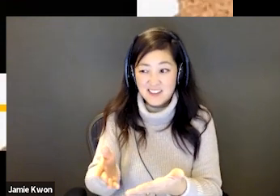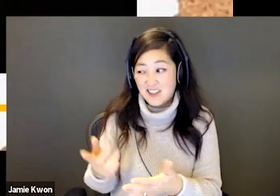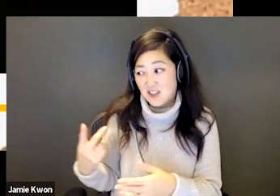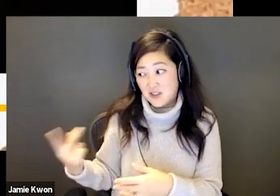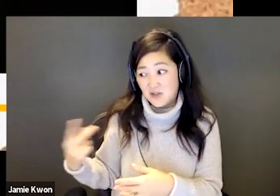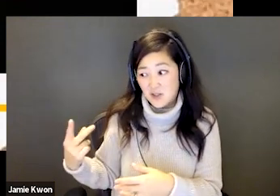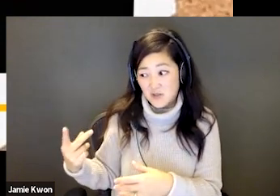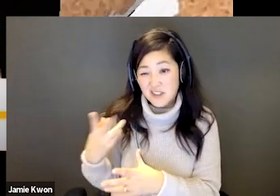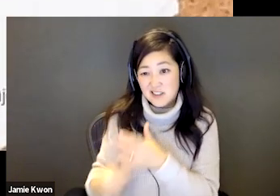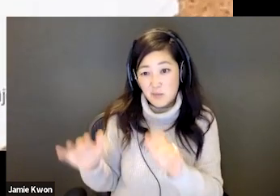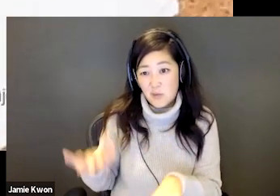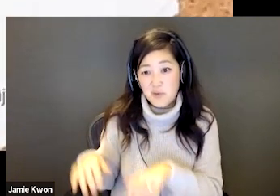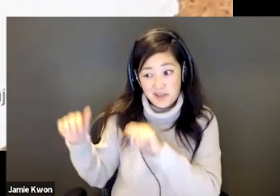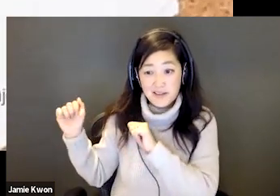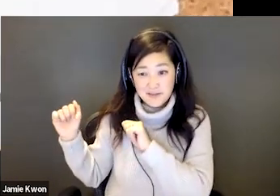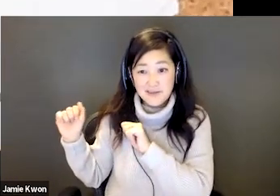on.